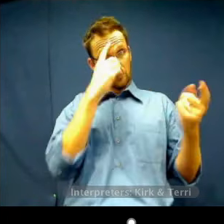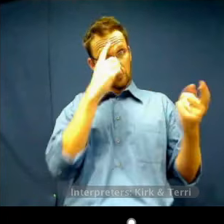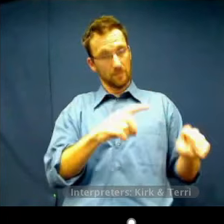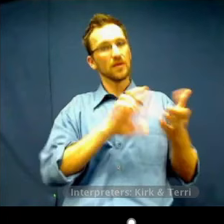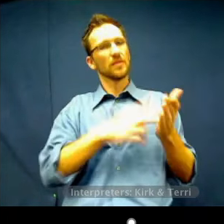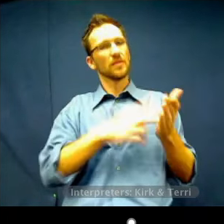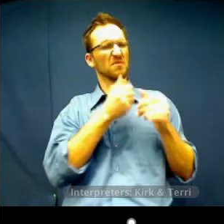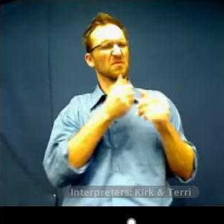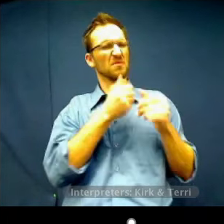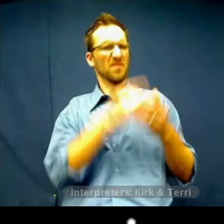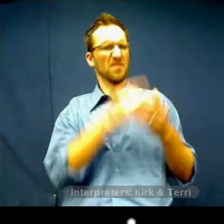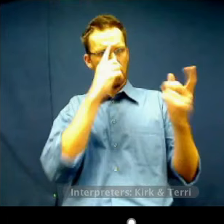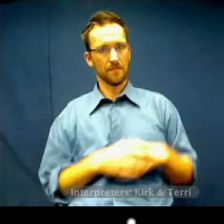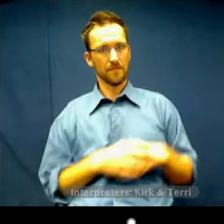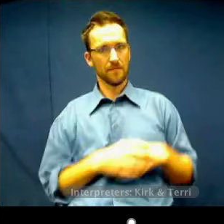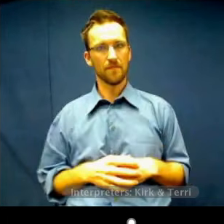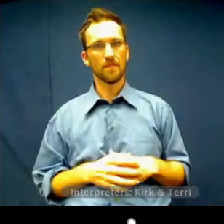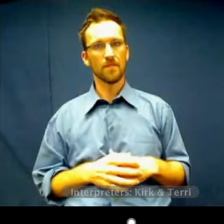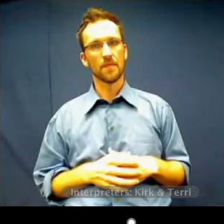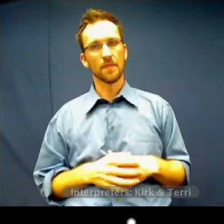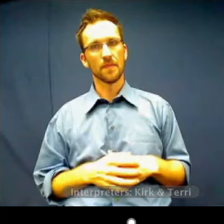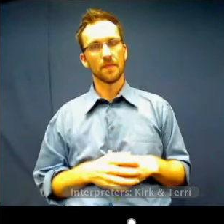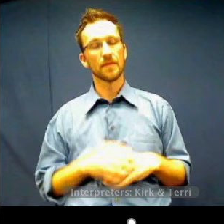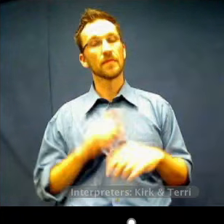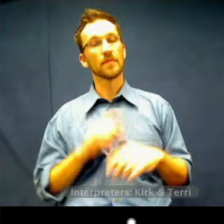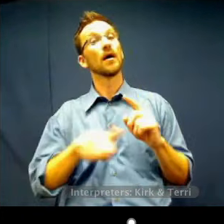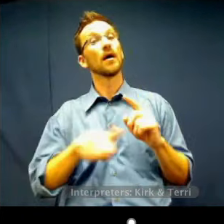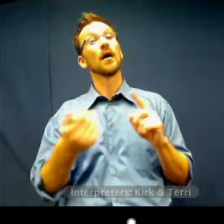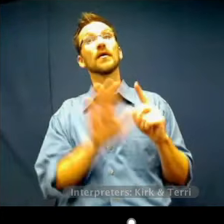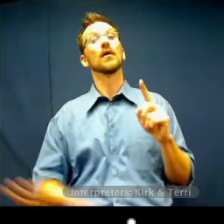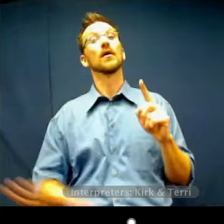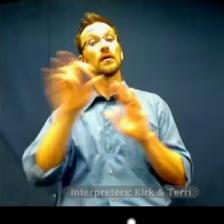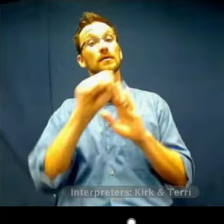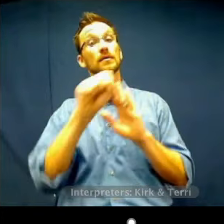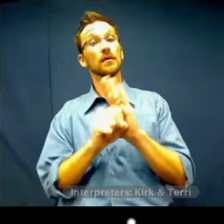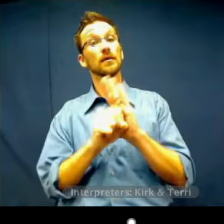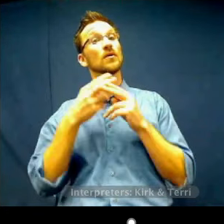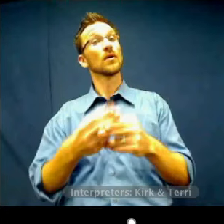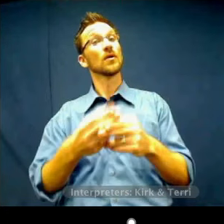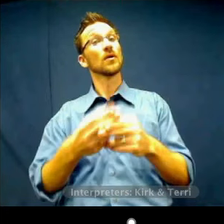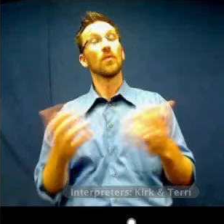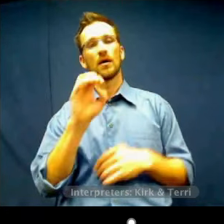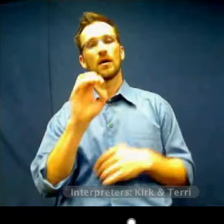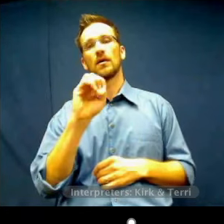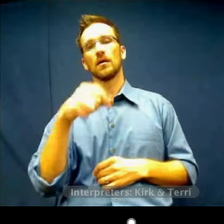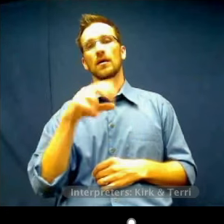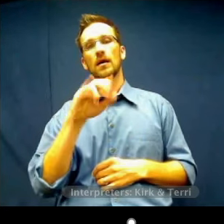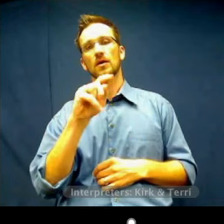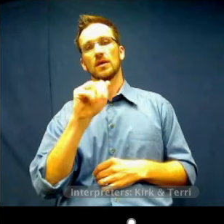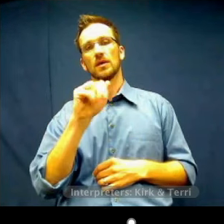So most of the other states are what we call equitable distribution states.